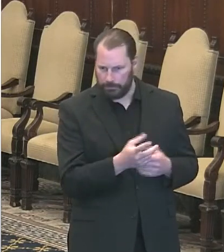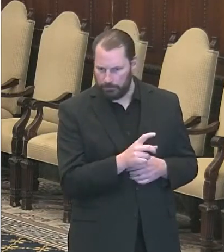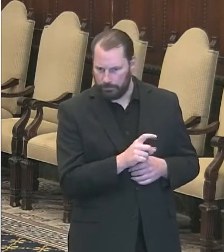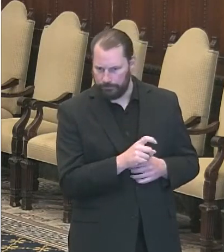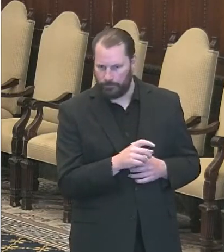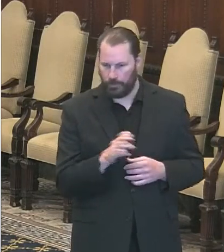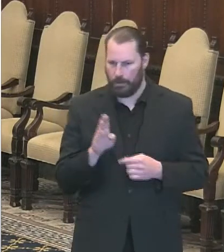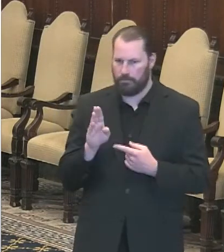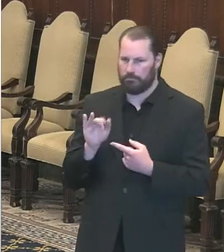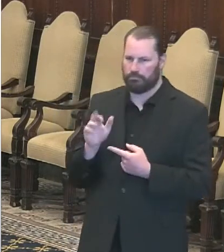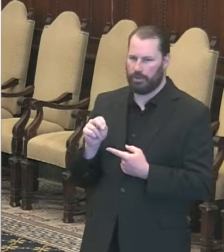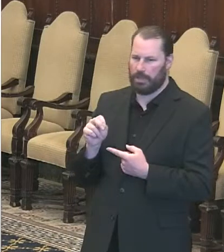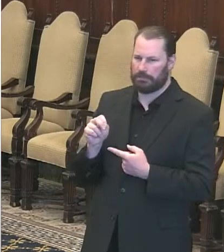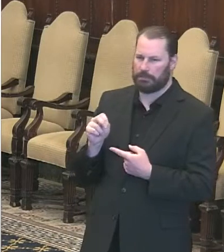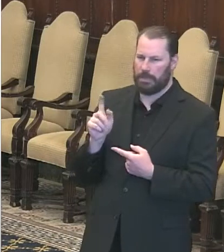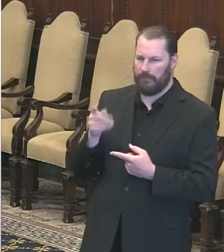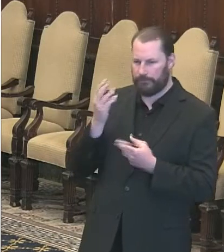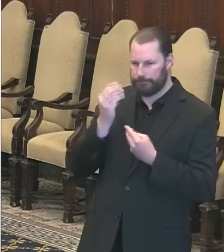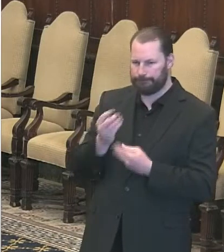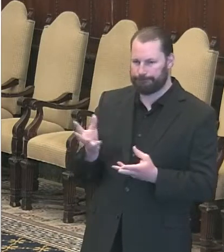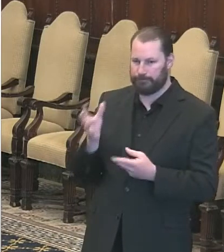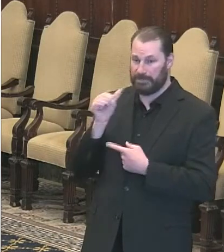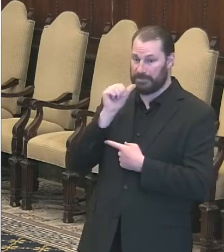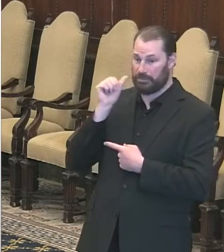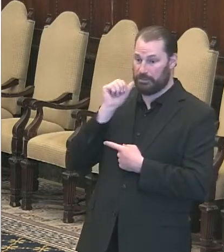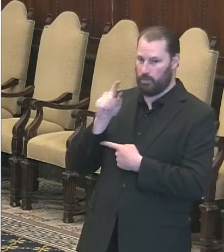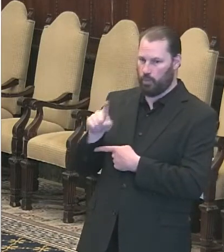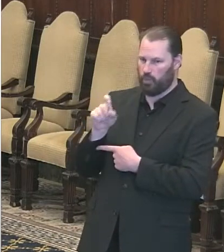there was 107.